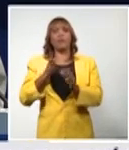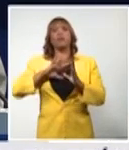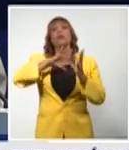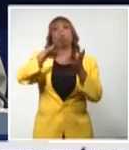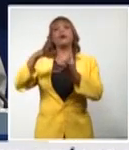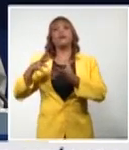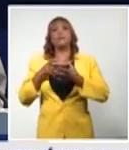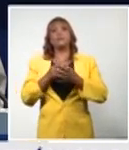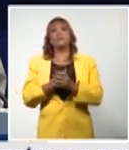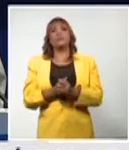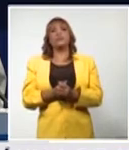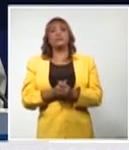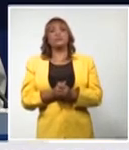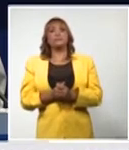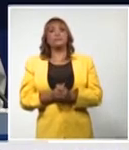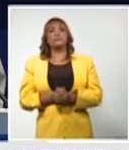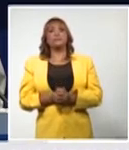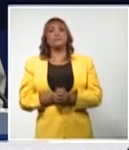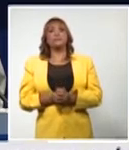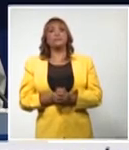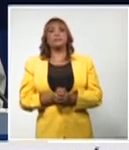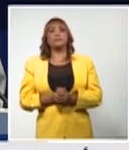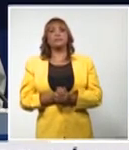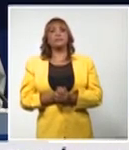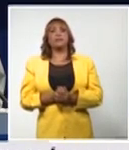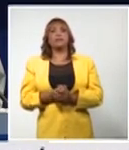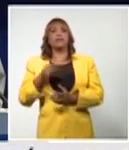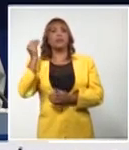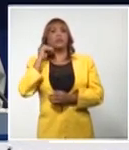54.05% of all COVID-19 cases worldwide,